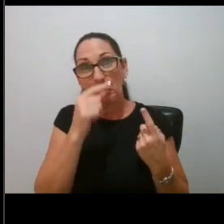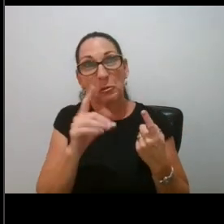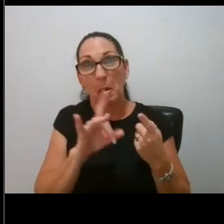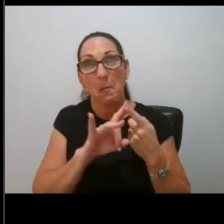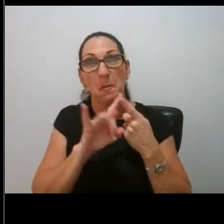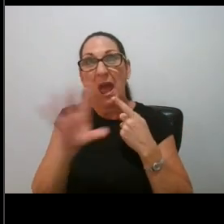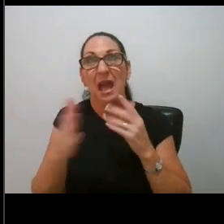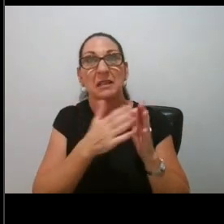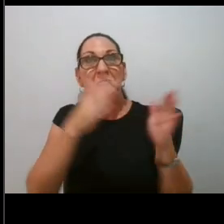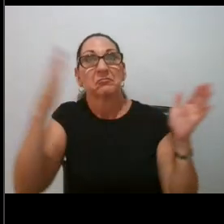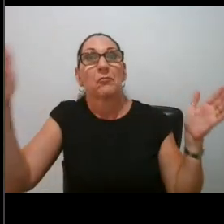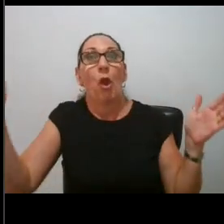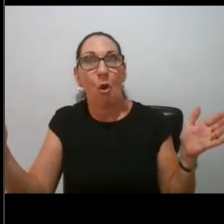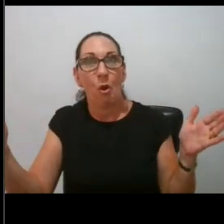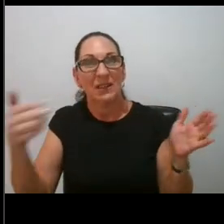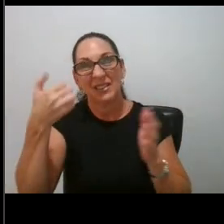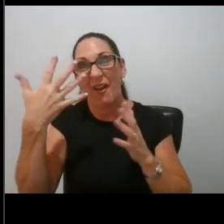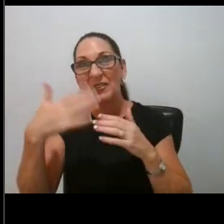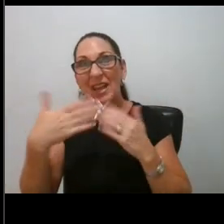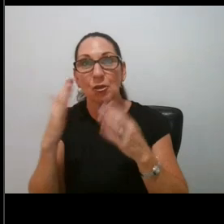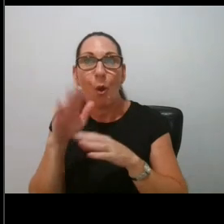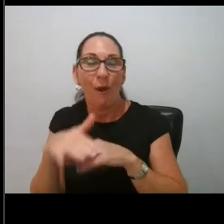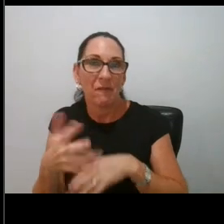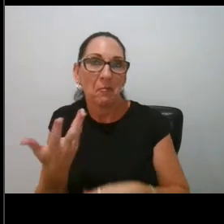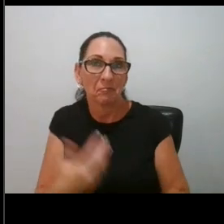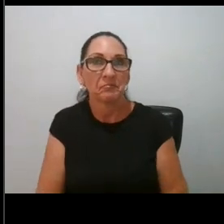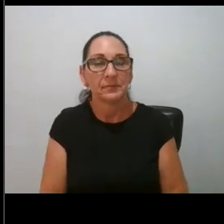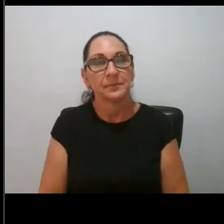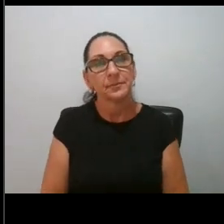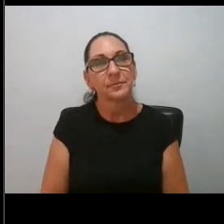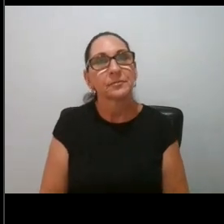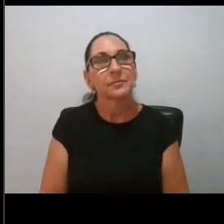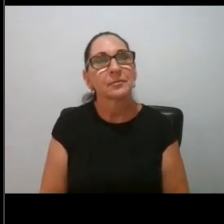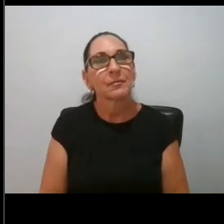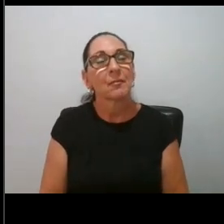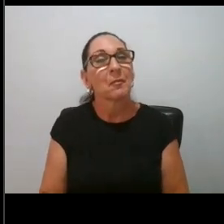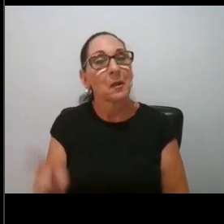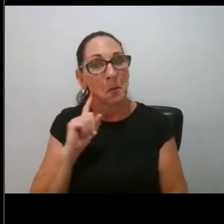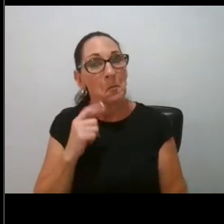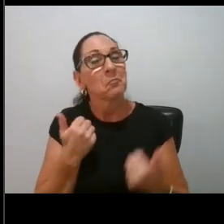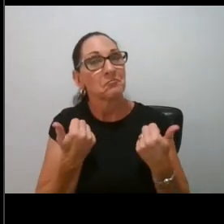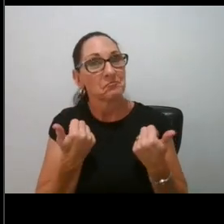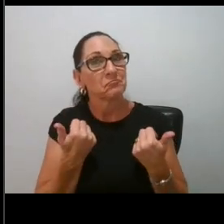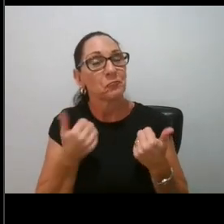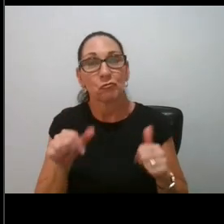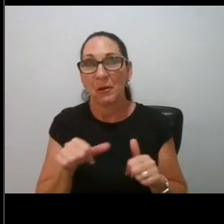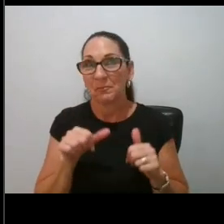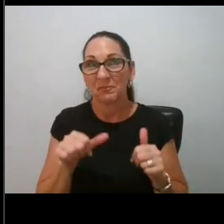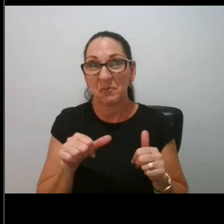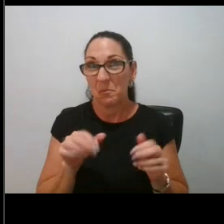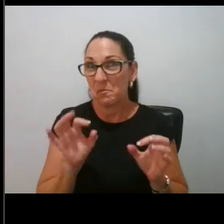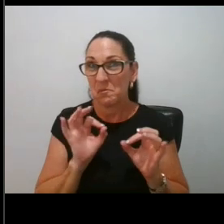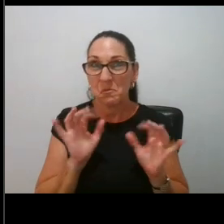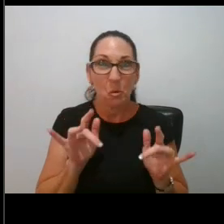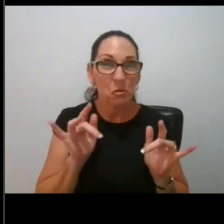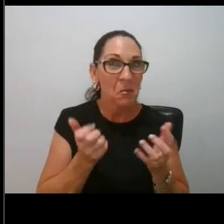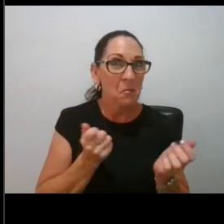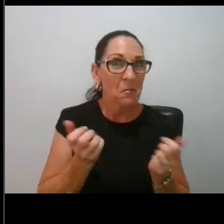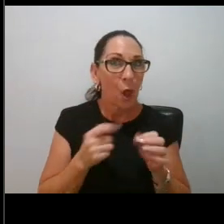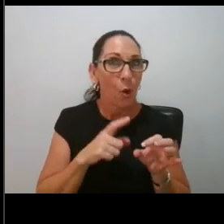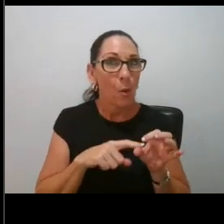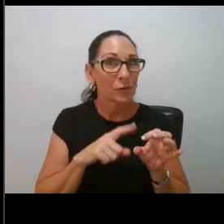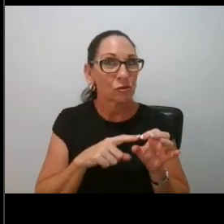frames. Sure. Yeah. No questions yet. So you can still pop something in the